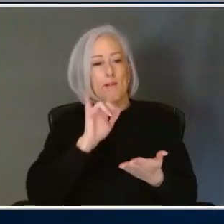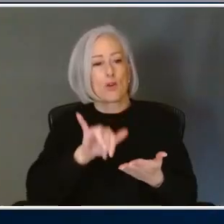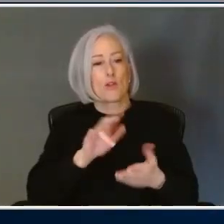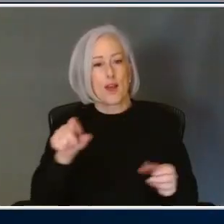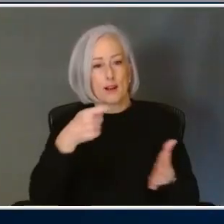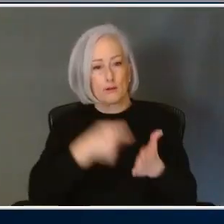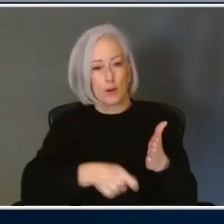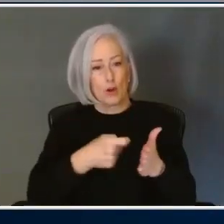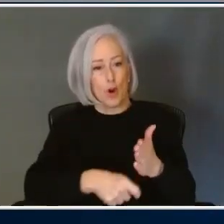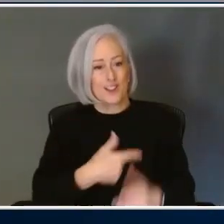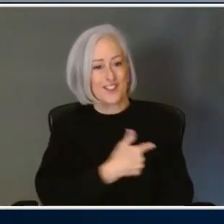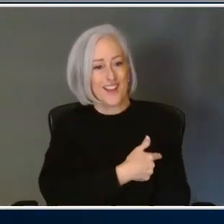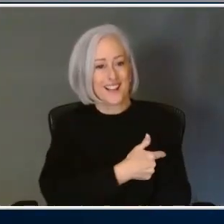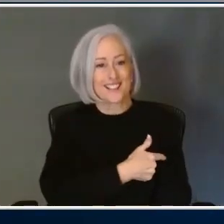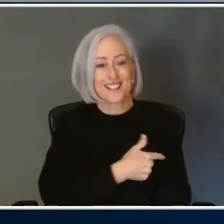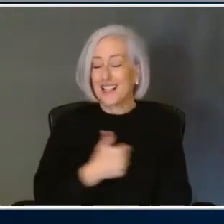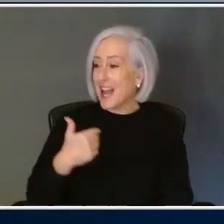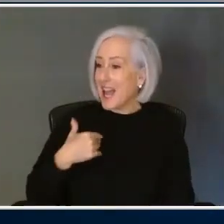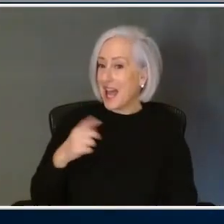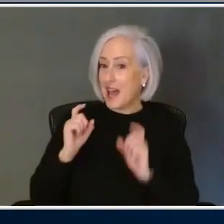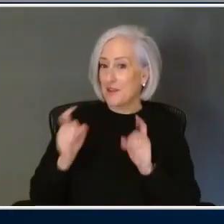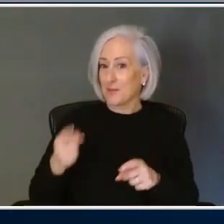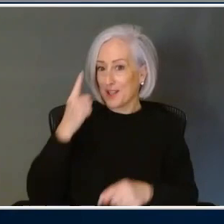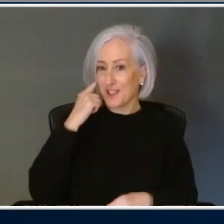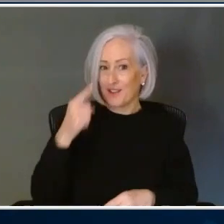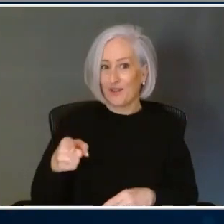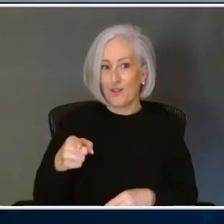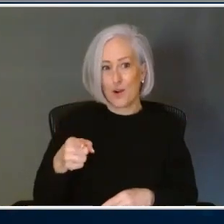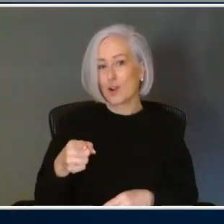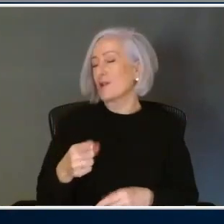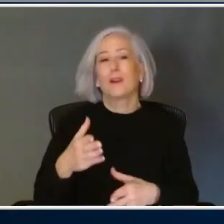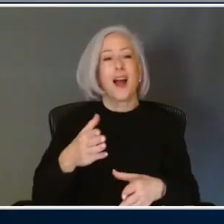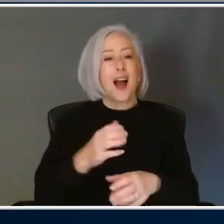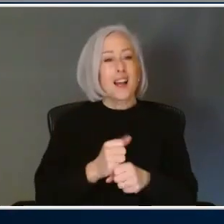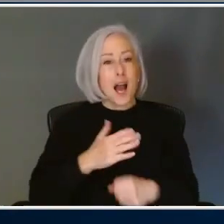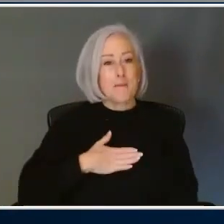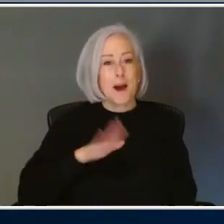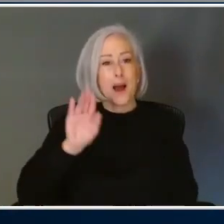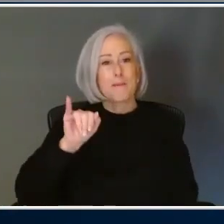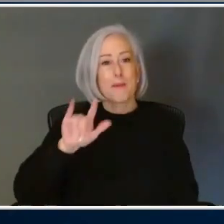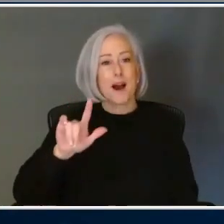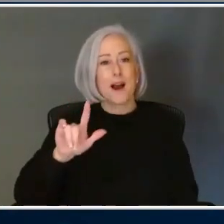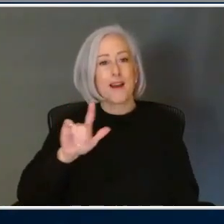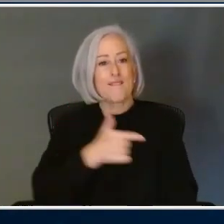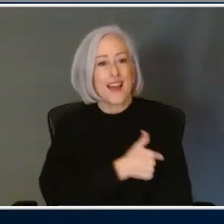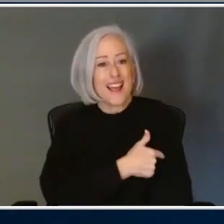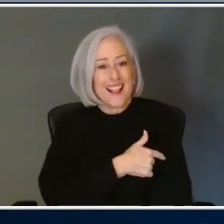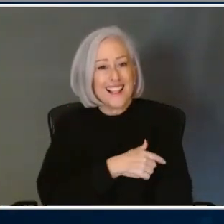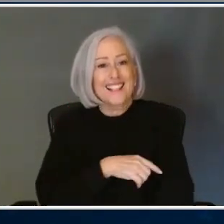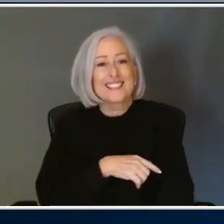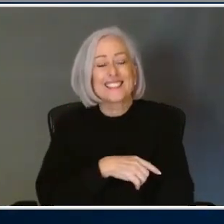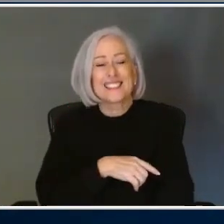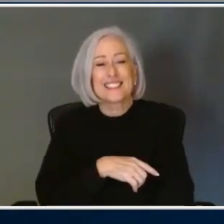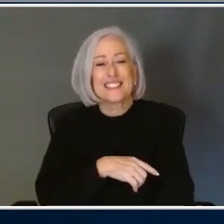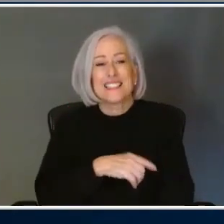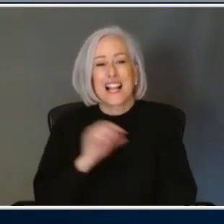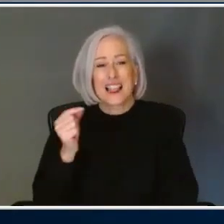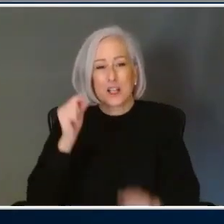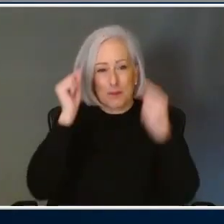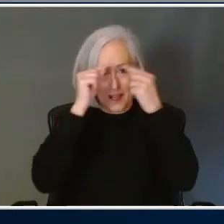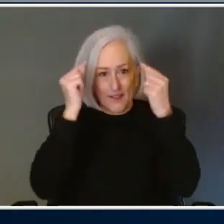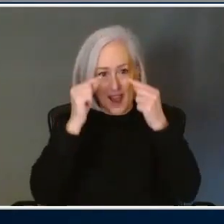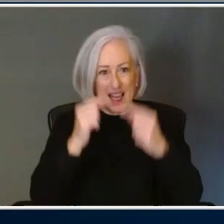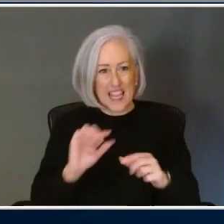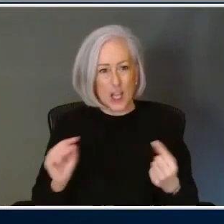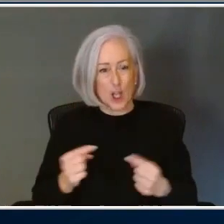a present for you while you were gone last week. I got my bivalent booster. Yeah, that's good. A little shot in the arm. It hurt. I had a little headache, but I survived. I